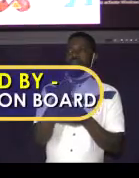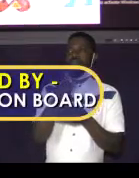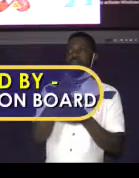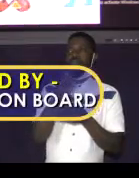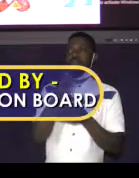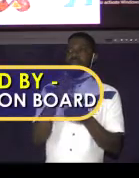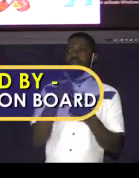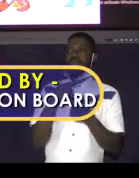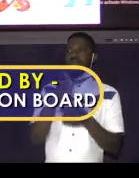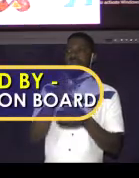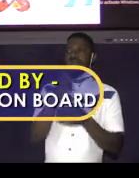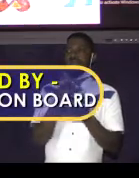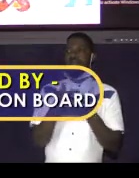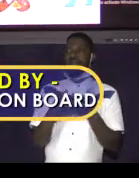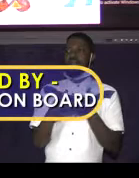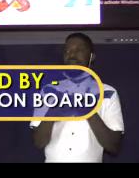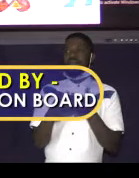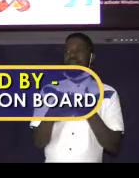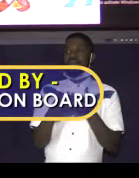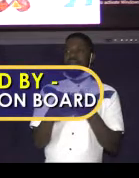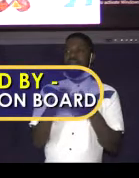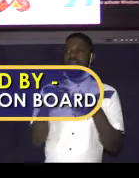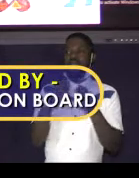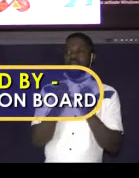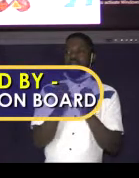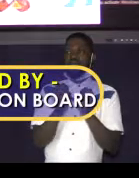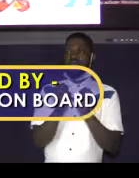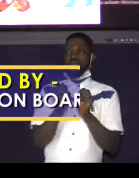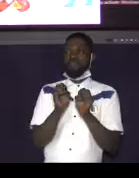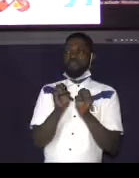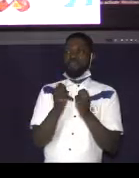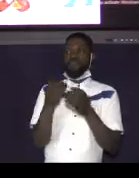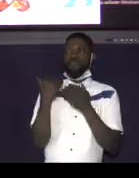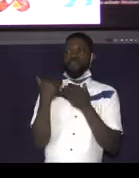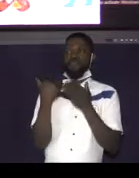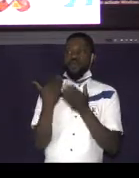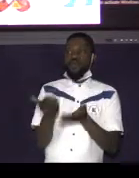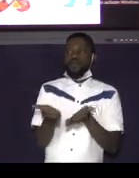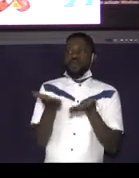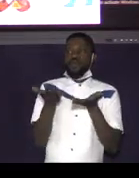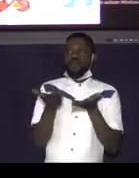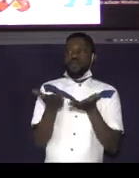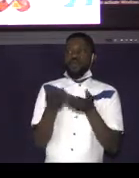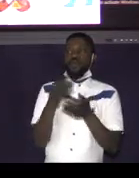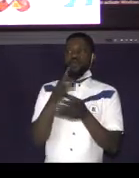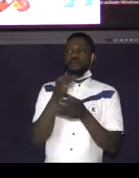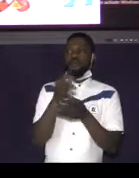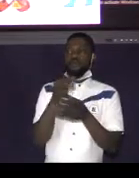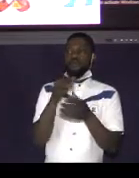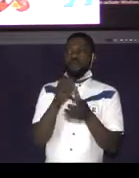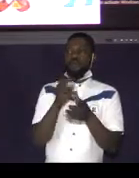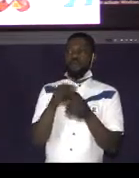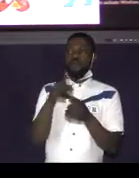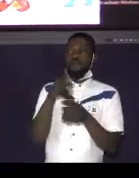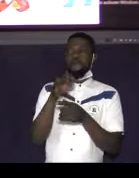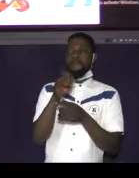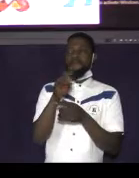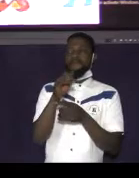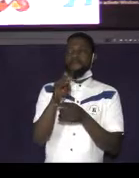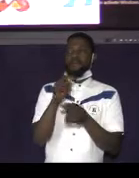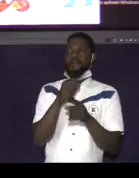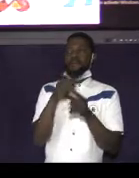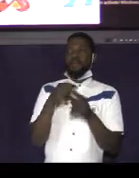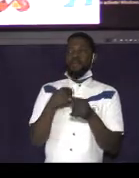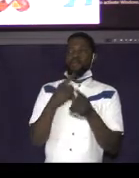lever has 3 parts: effort, load, fulcrum or pivot. When talking